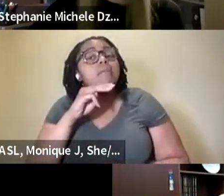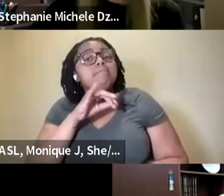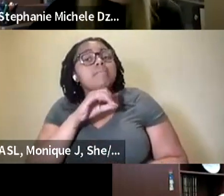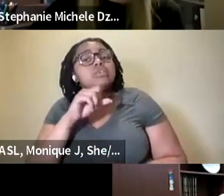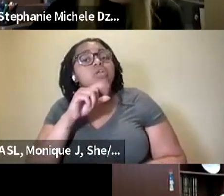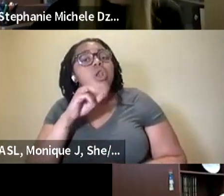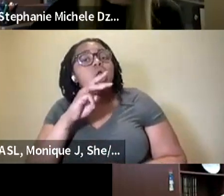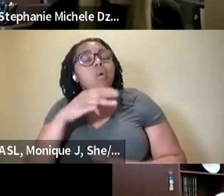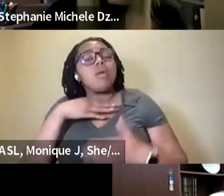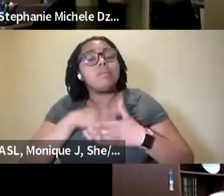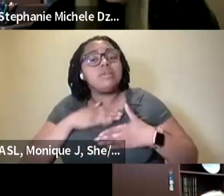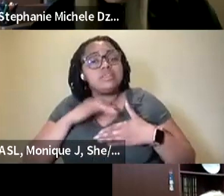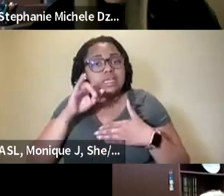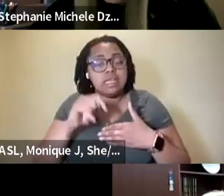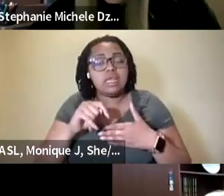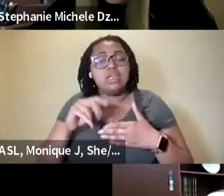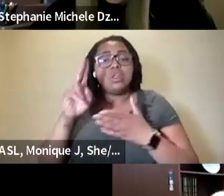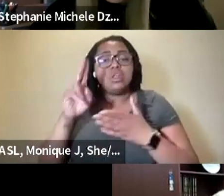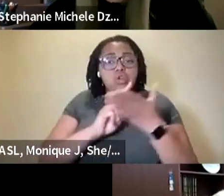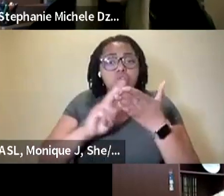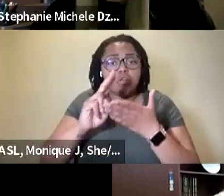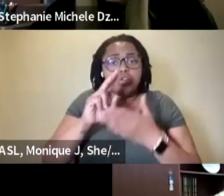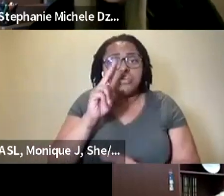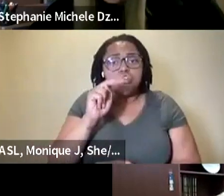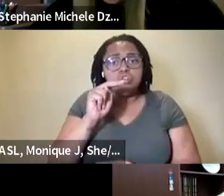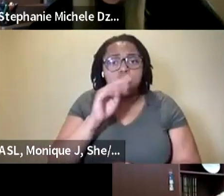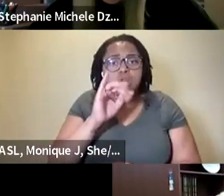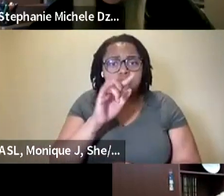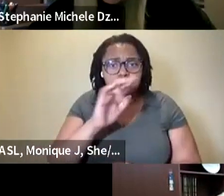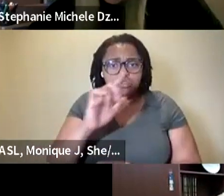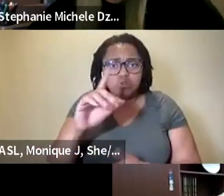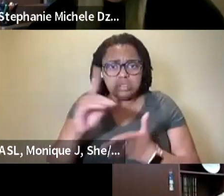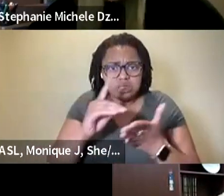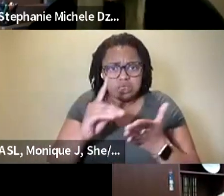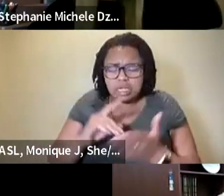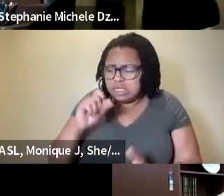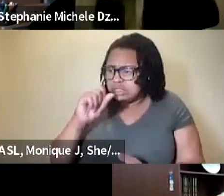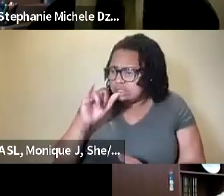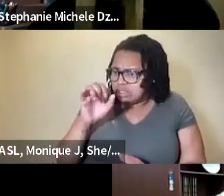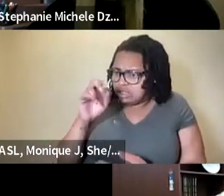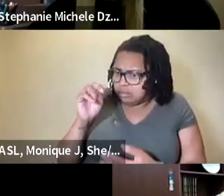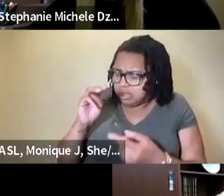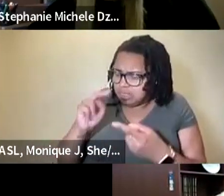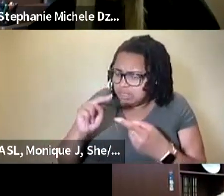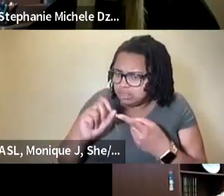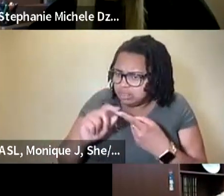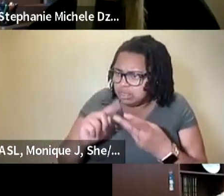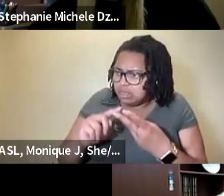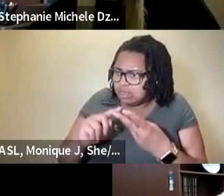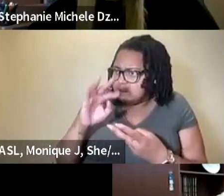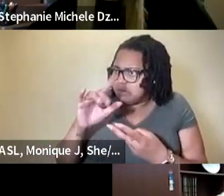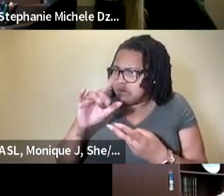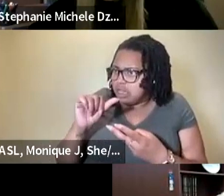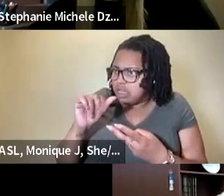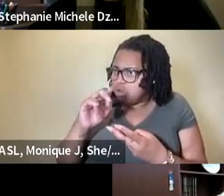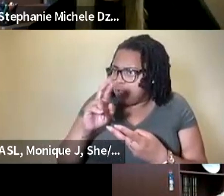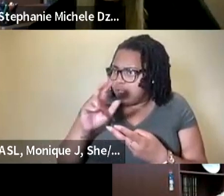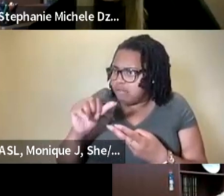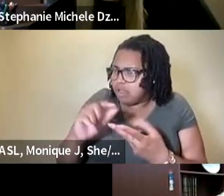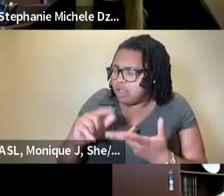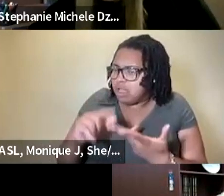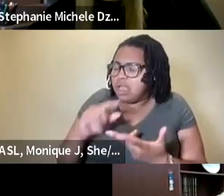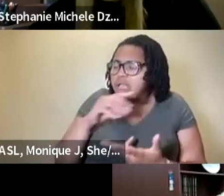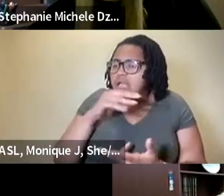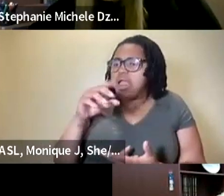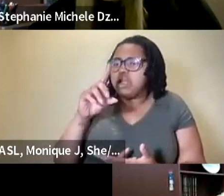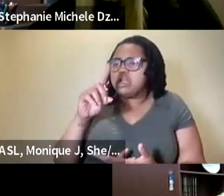Universal design, looks like none, only Simmons, Villanueva, and Zubak attended.